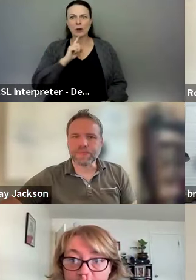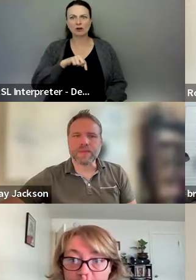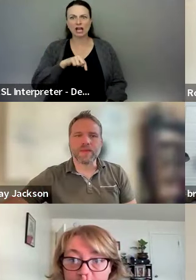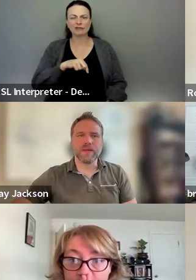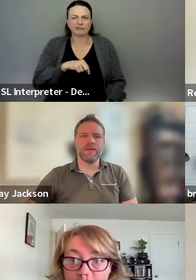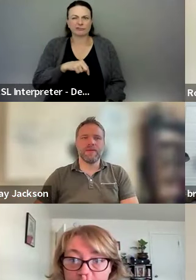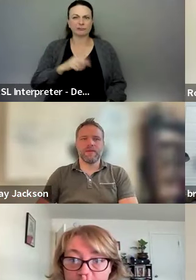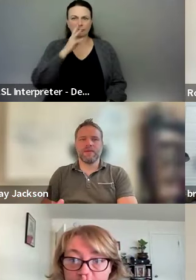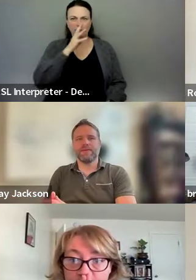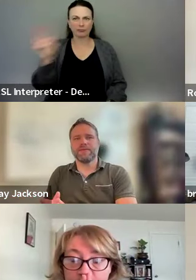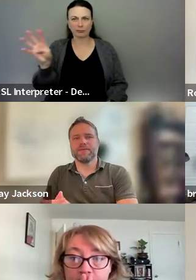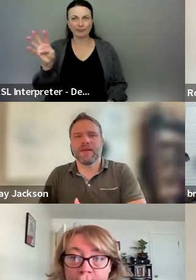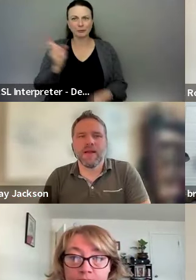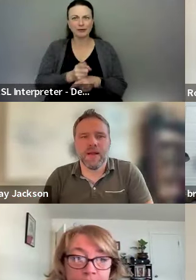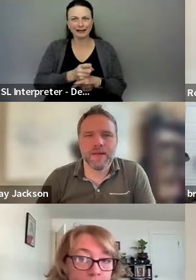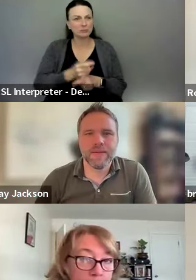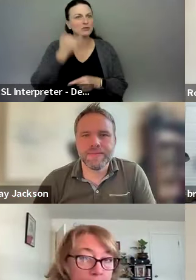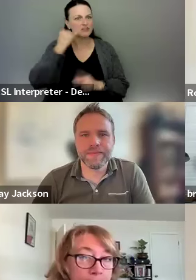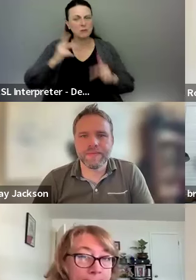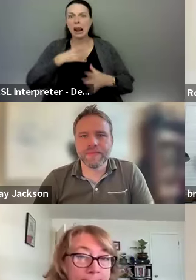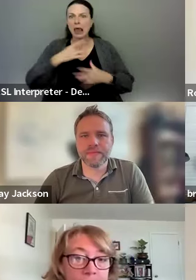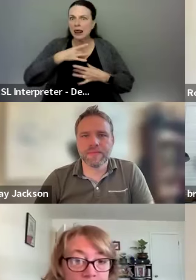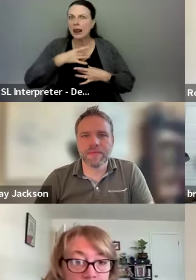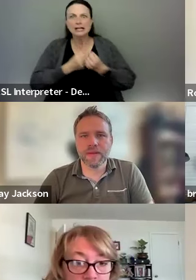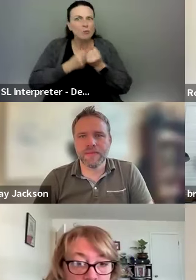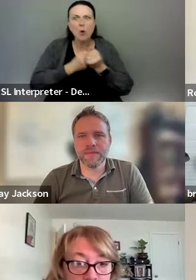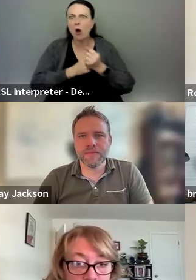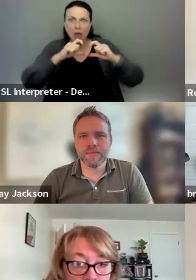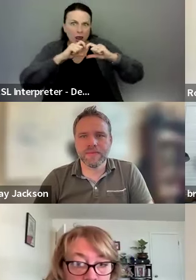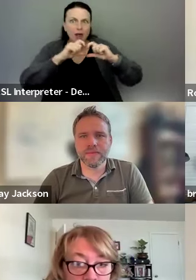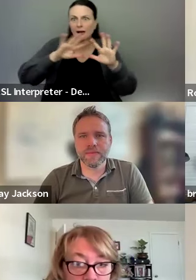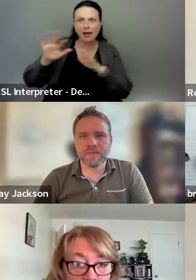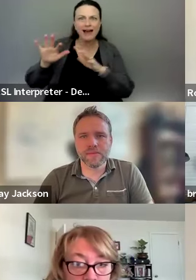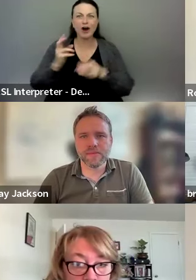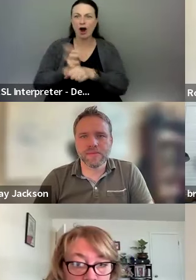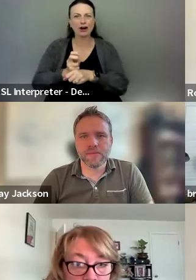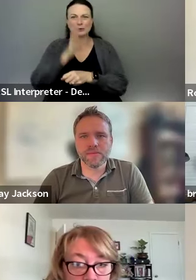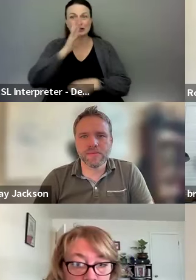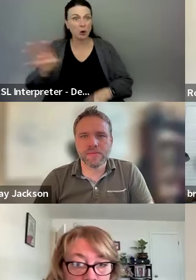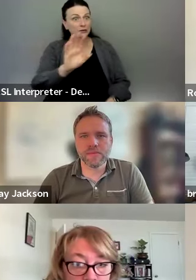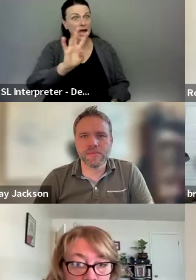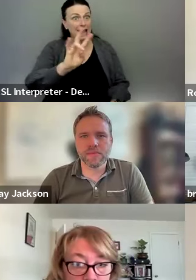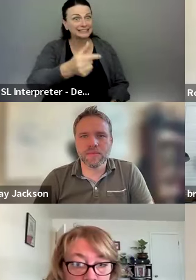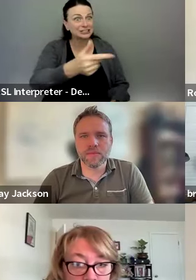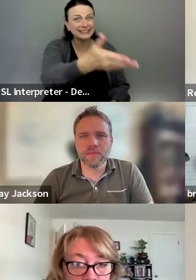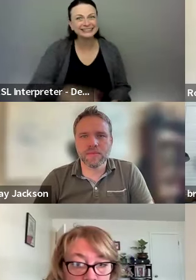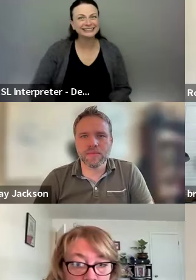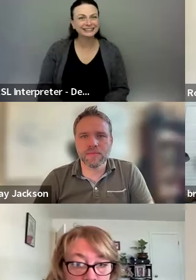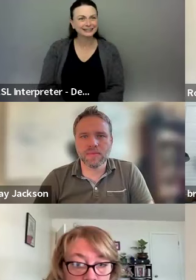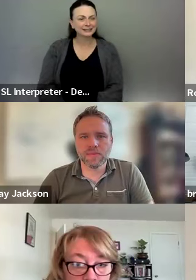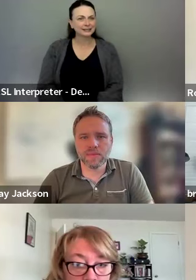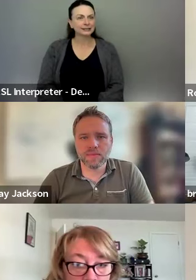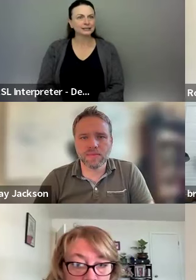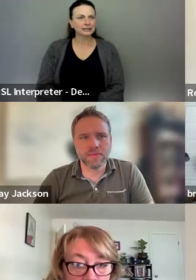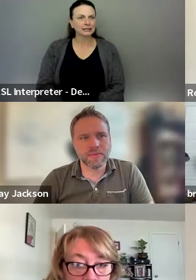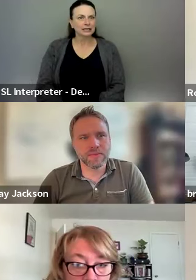just can discard it, right? But if people are supportive, it makes it a little bit more difficult. Anastasia?